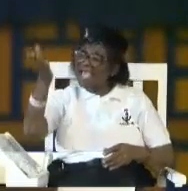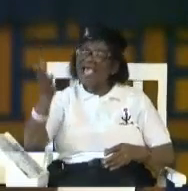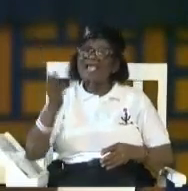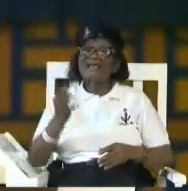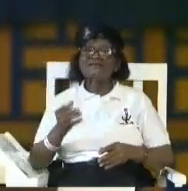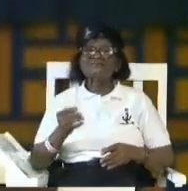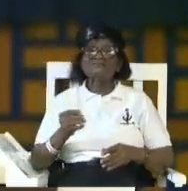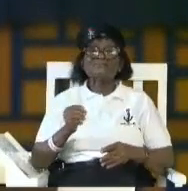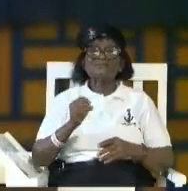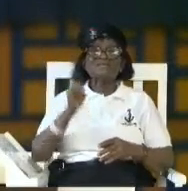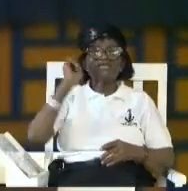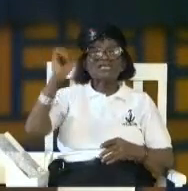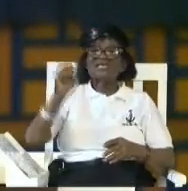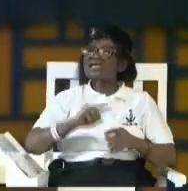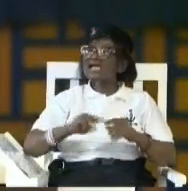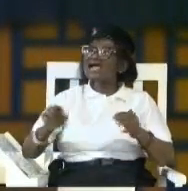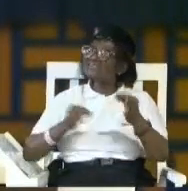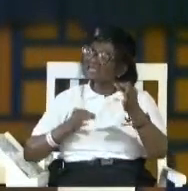he can't describe.